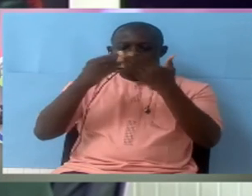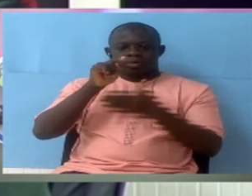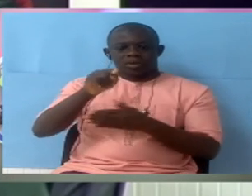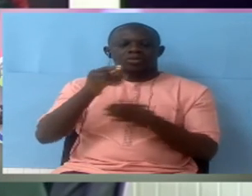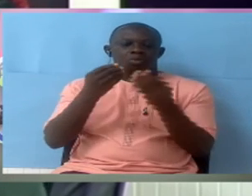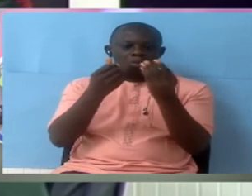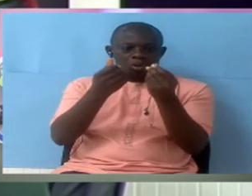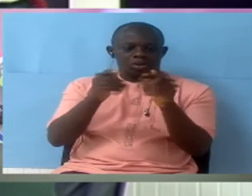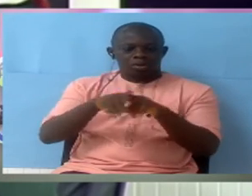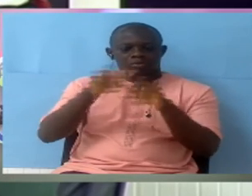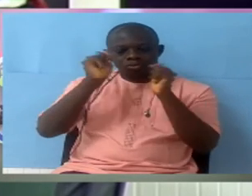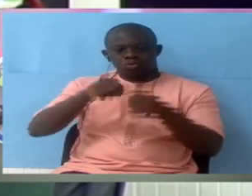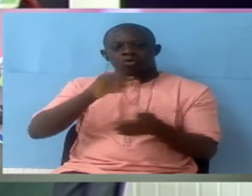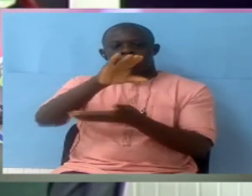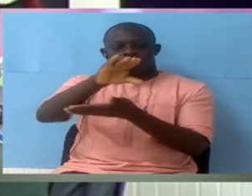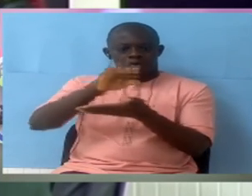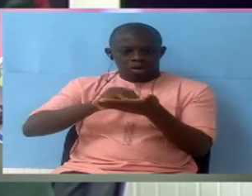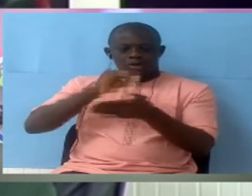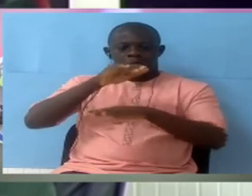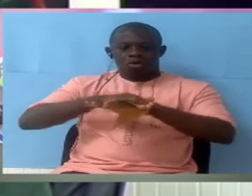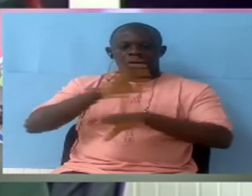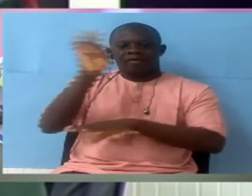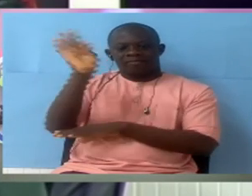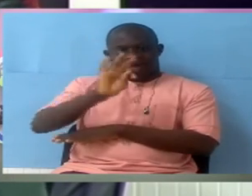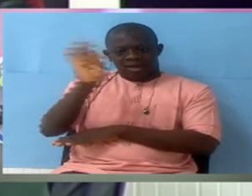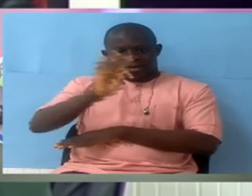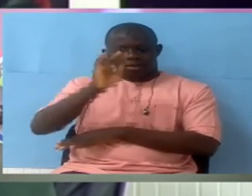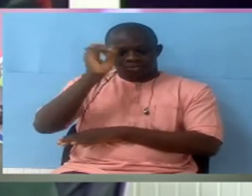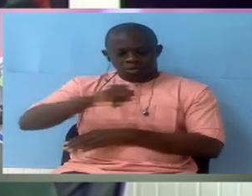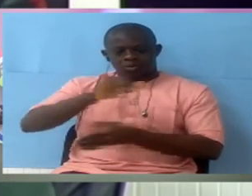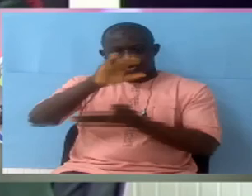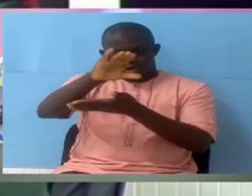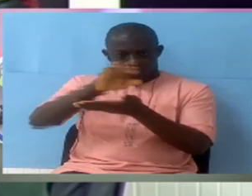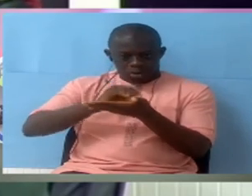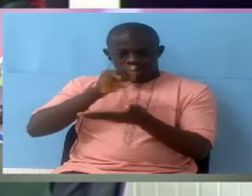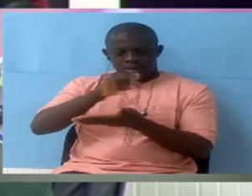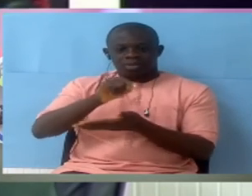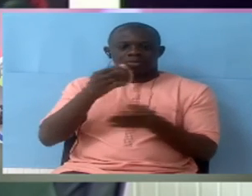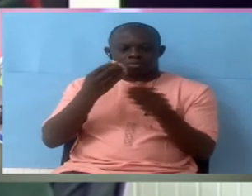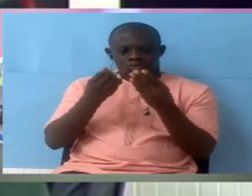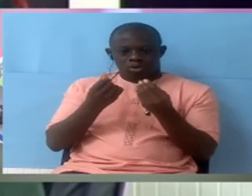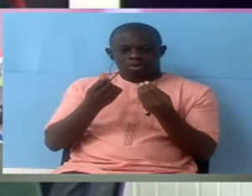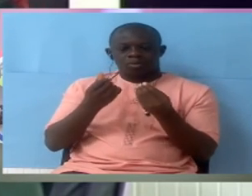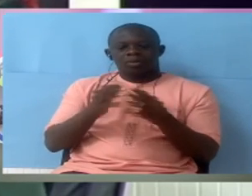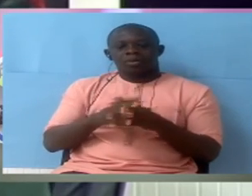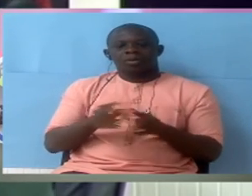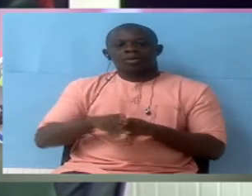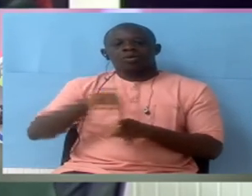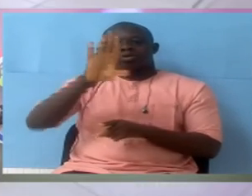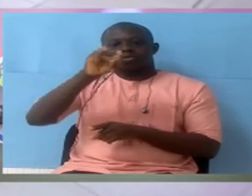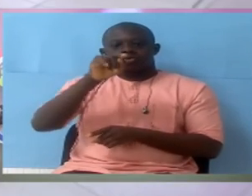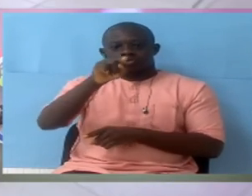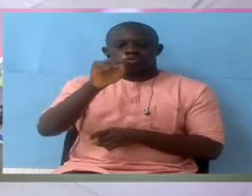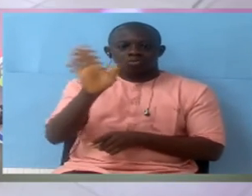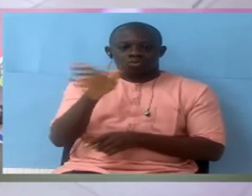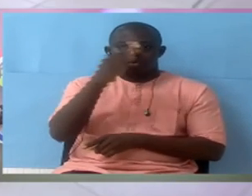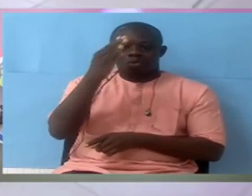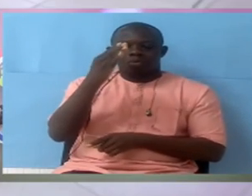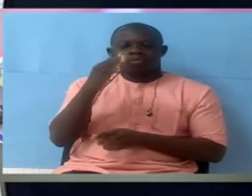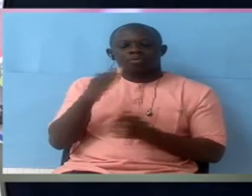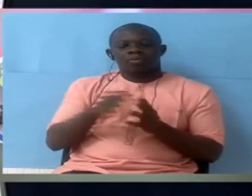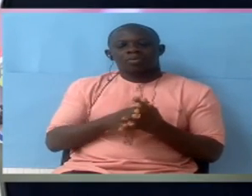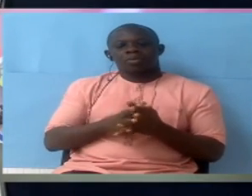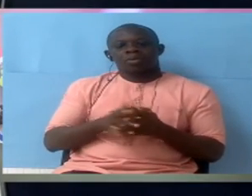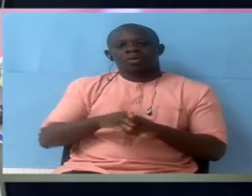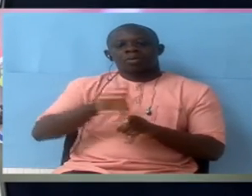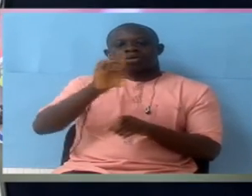be collected on Friday. Maneko xaliss bobu mën na ko jël aljuma. Did you eventually go to